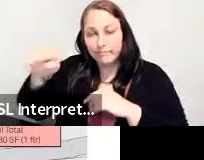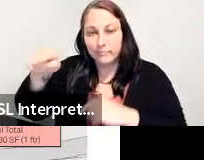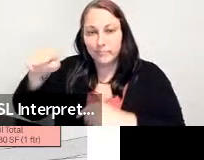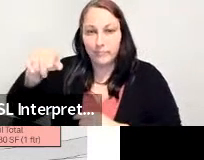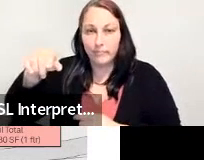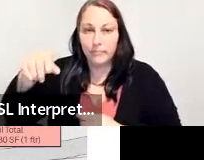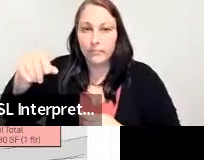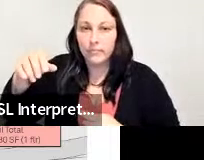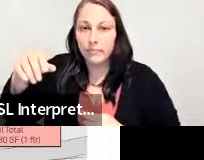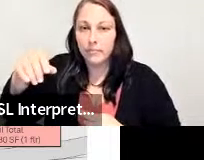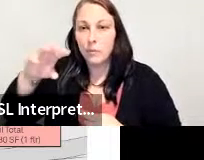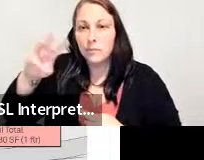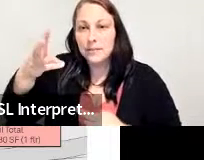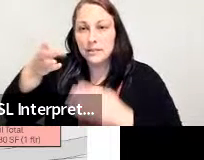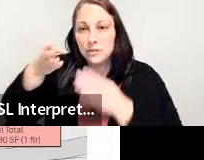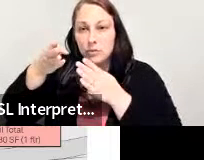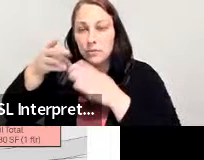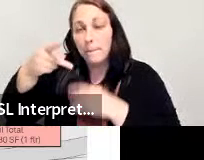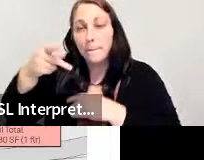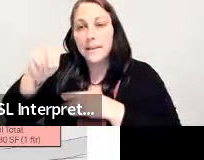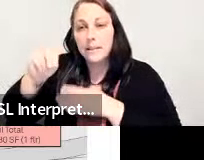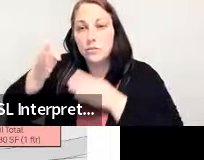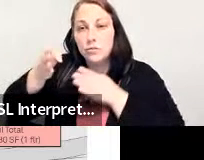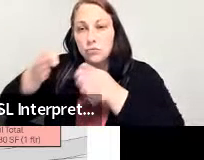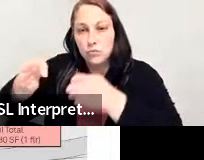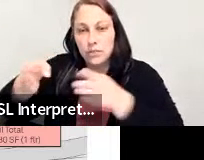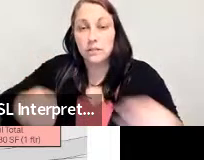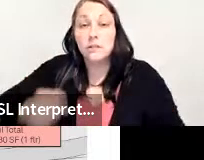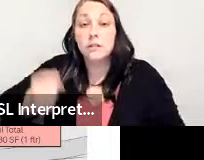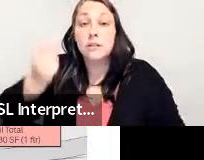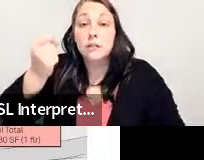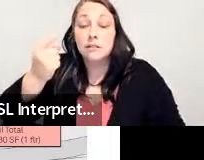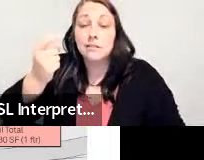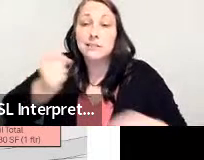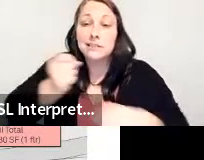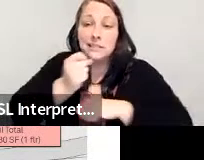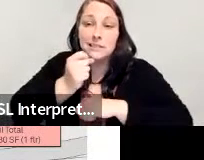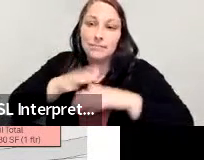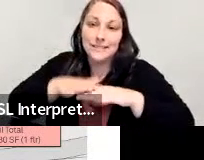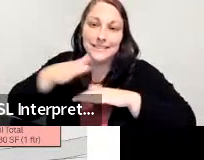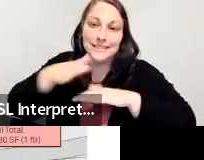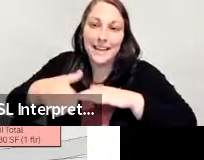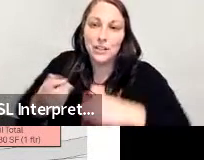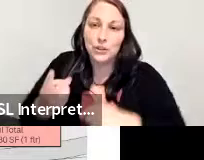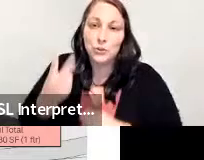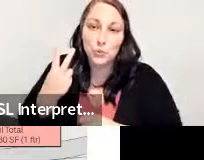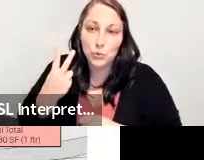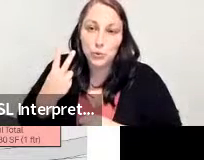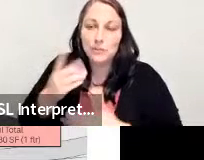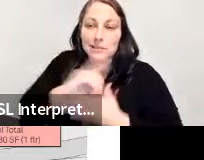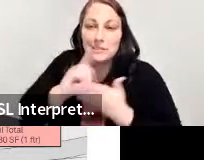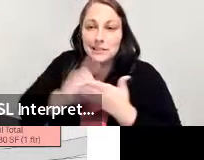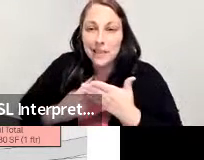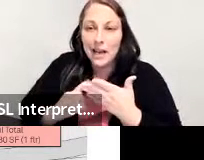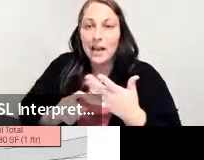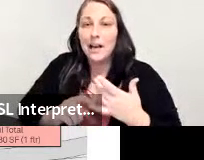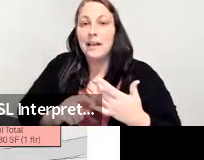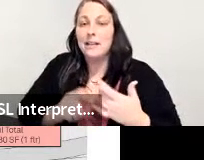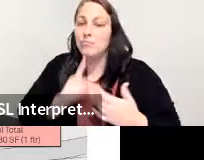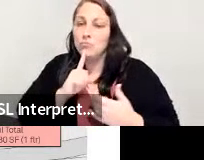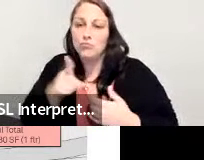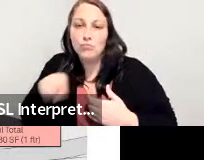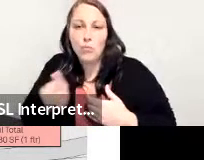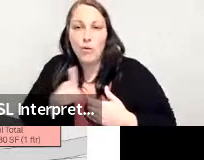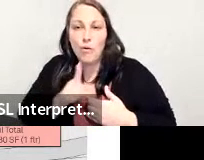the stage 2 focuses predominantly, almost exclusively on design and anything else that they ask us to resolve from the